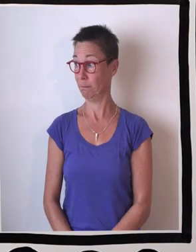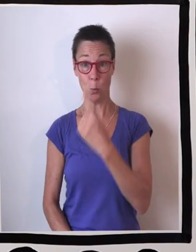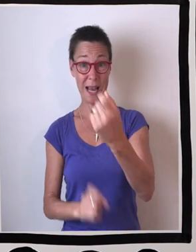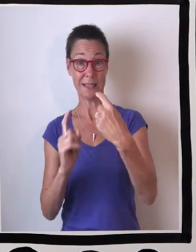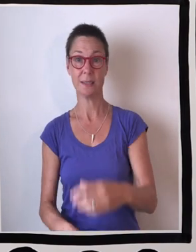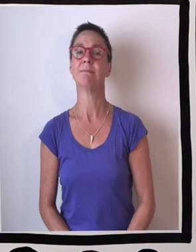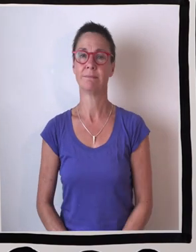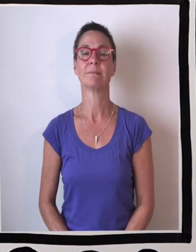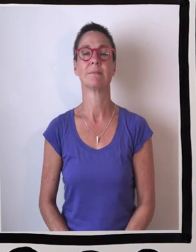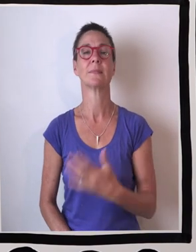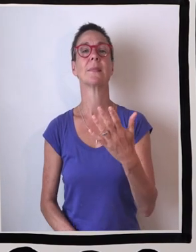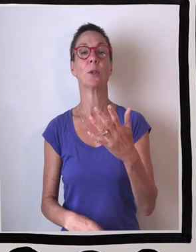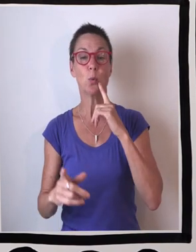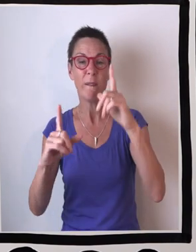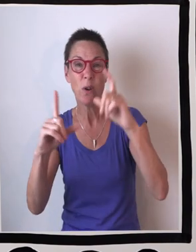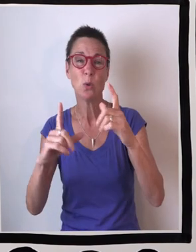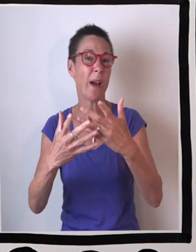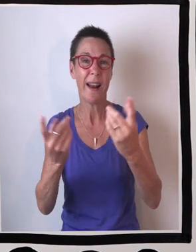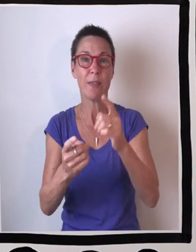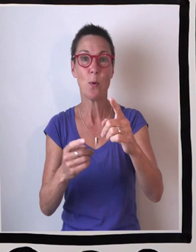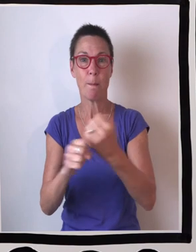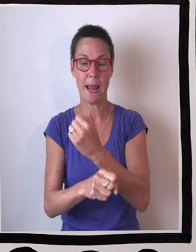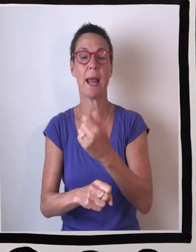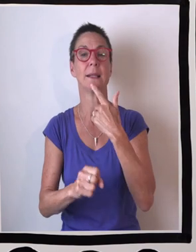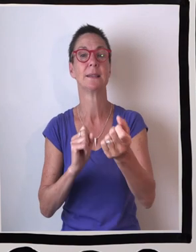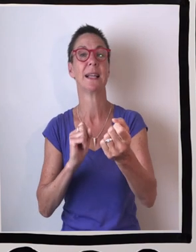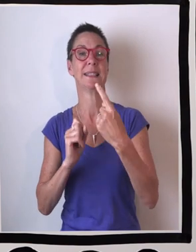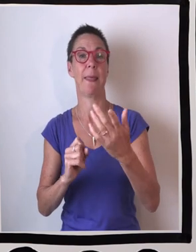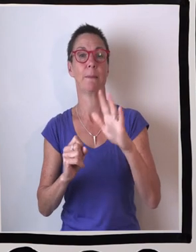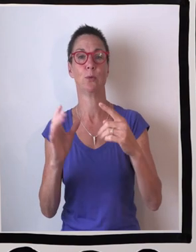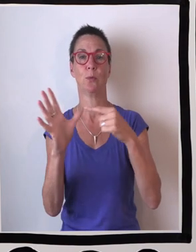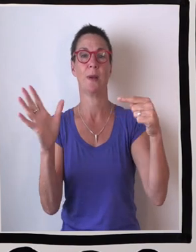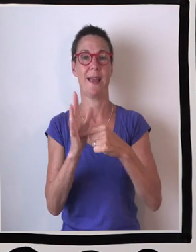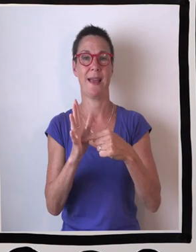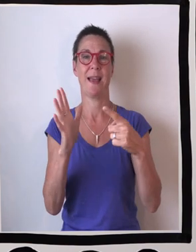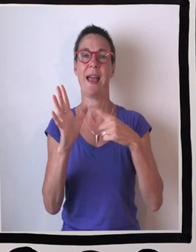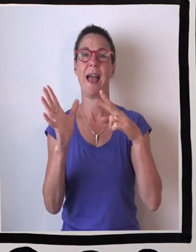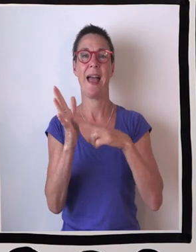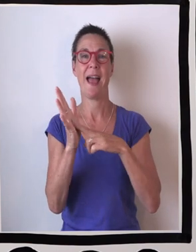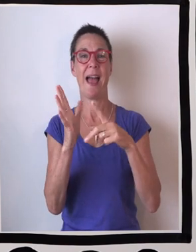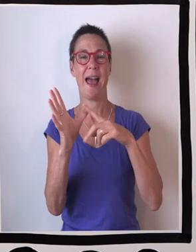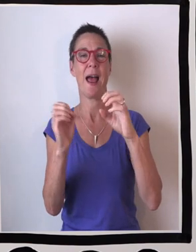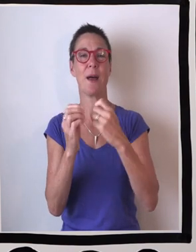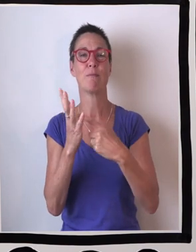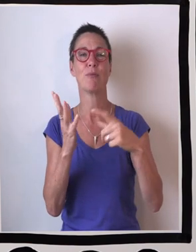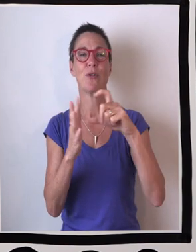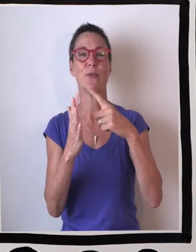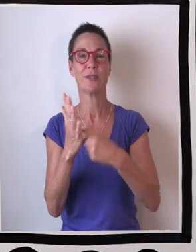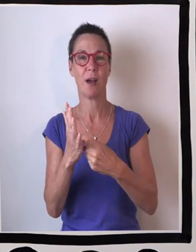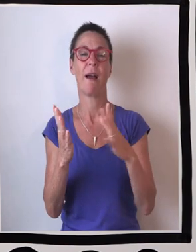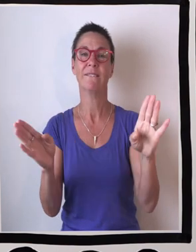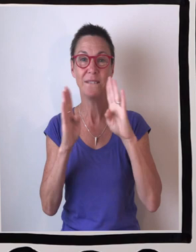can't they? They can. So take pictures, photos at home of your creations and send them to @AnnaBruder